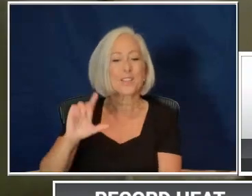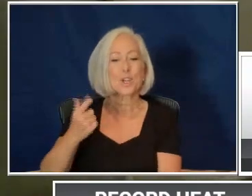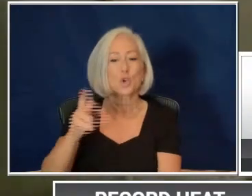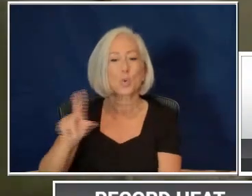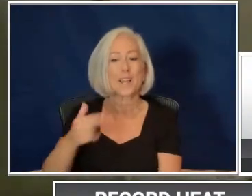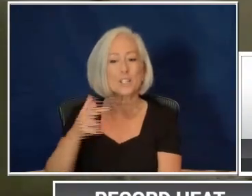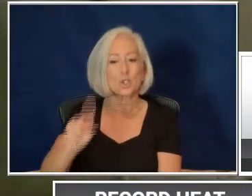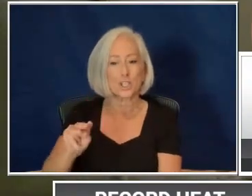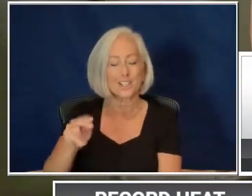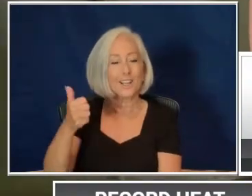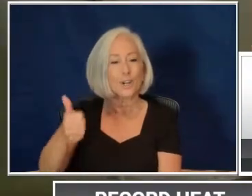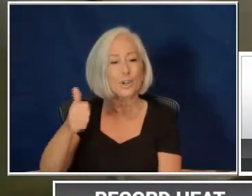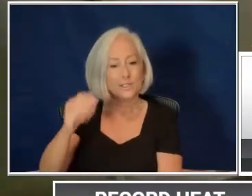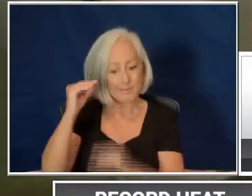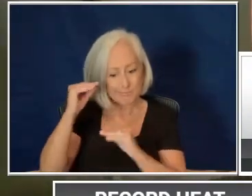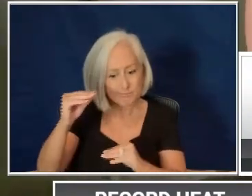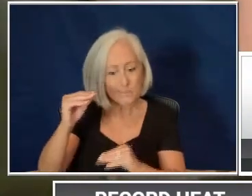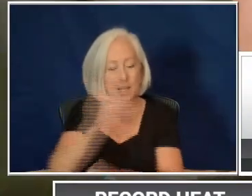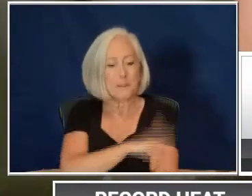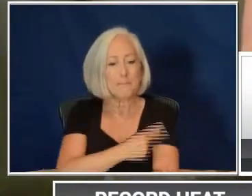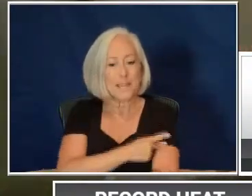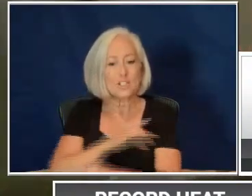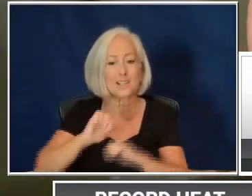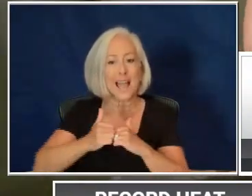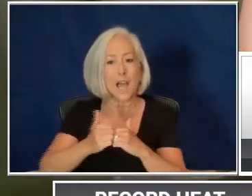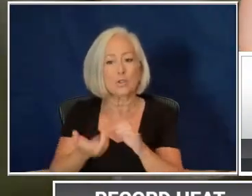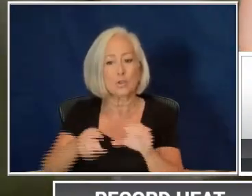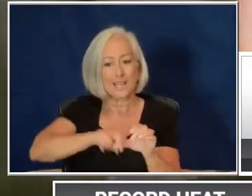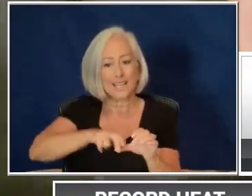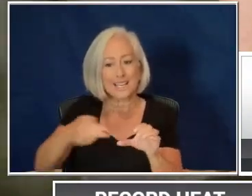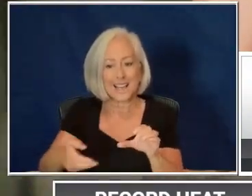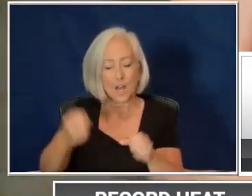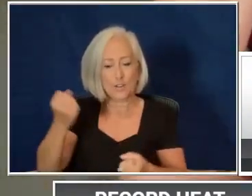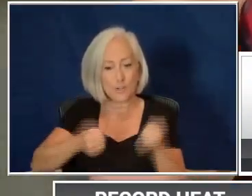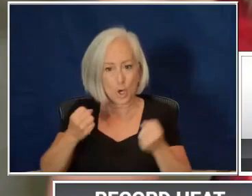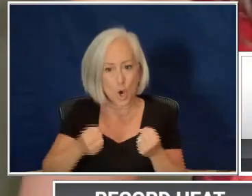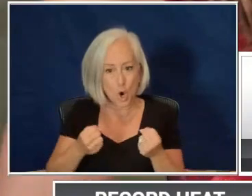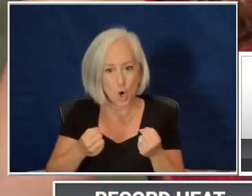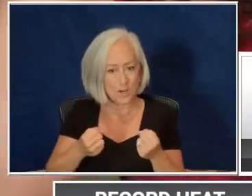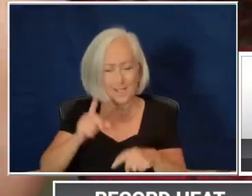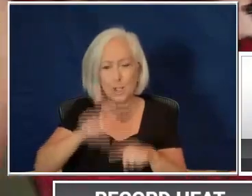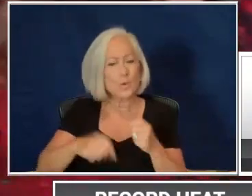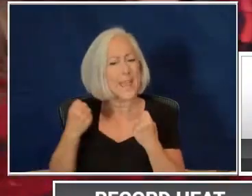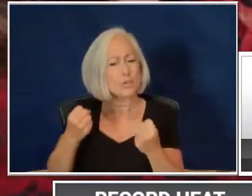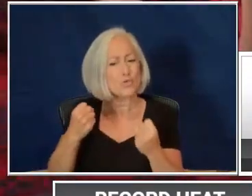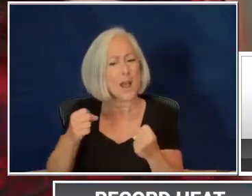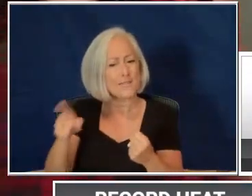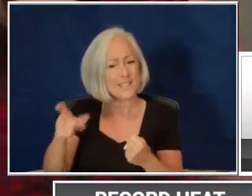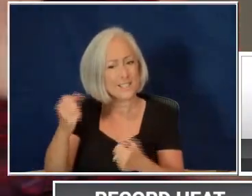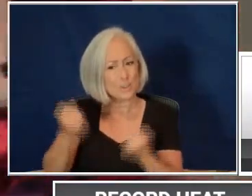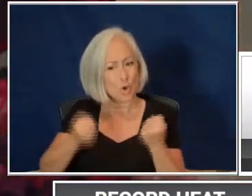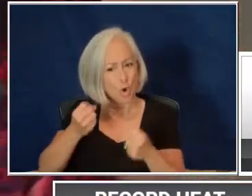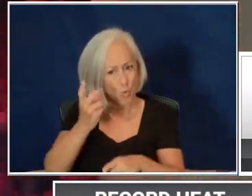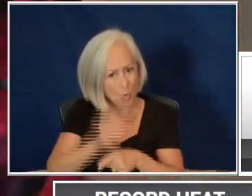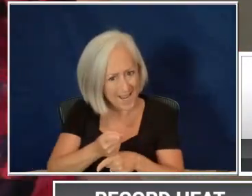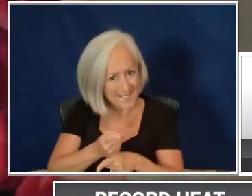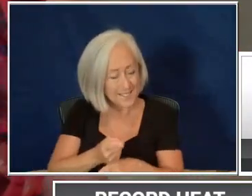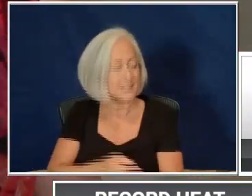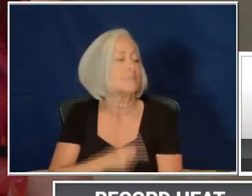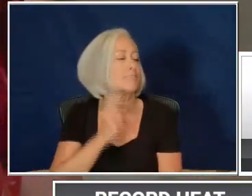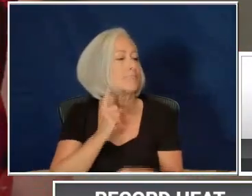drivable, correct? Correct. So it's strictly for what purpose again? So we will work with patients to work on having them be able to